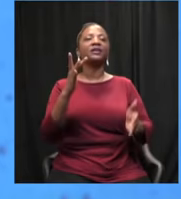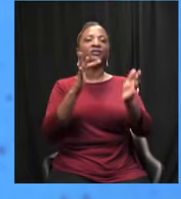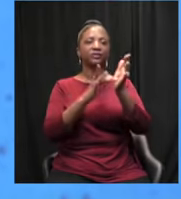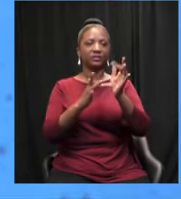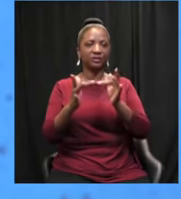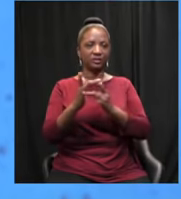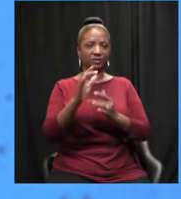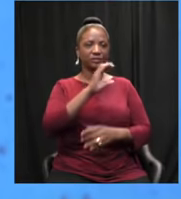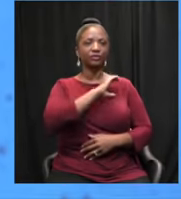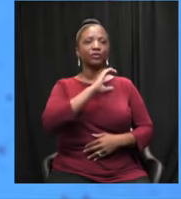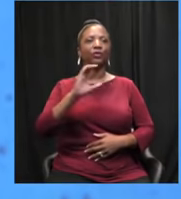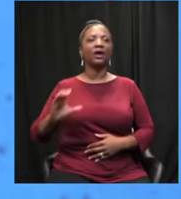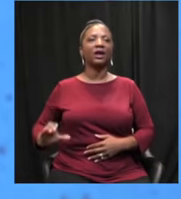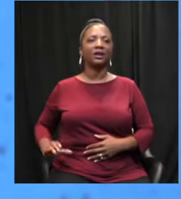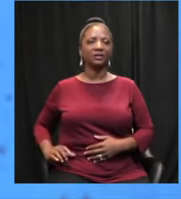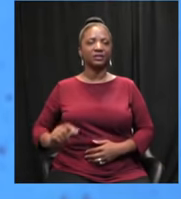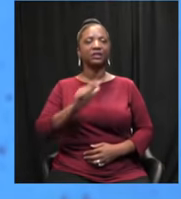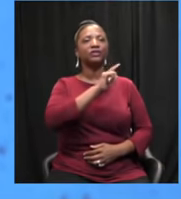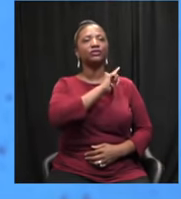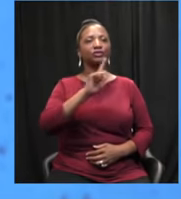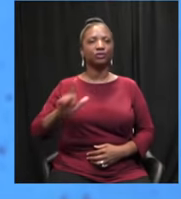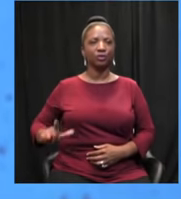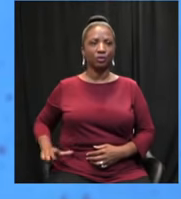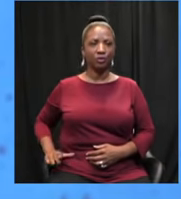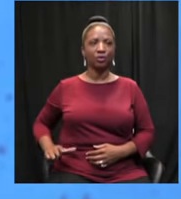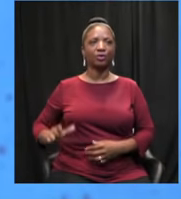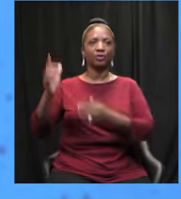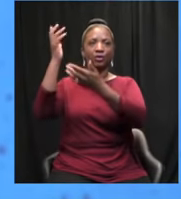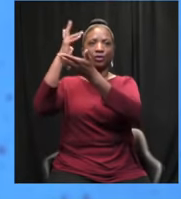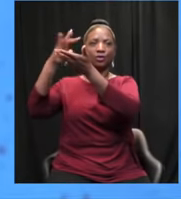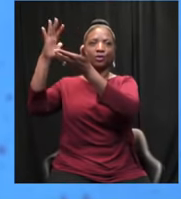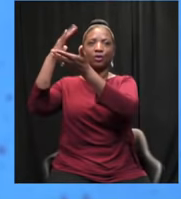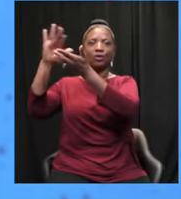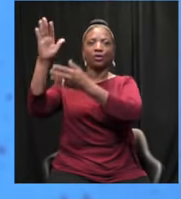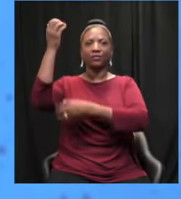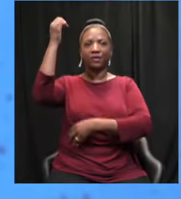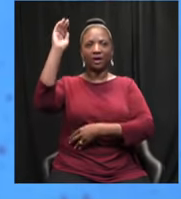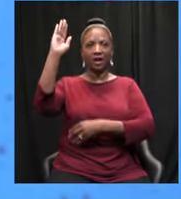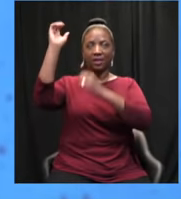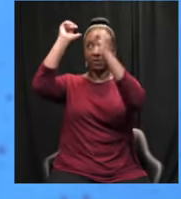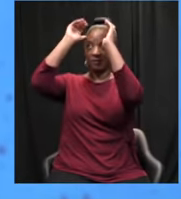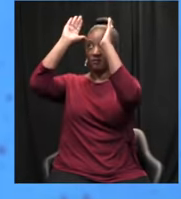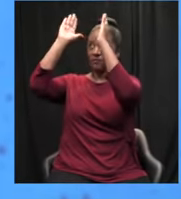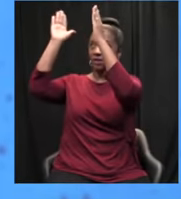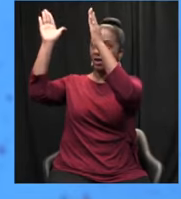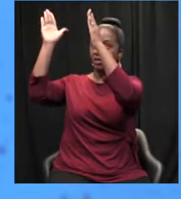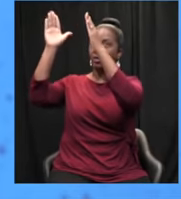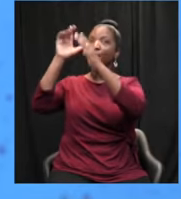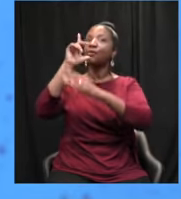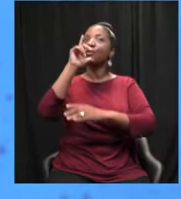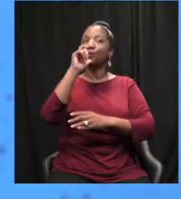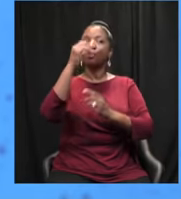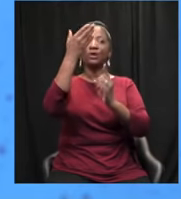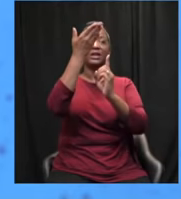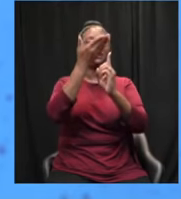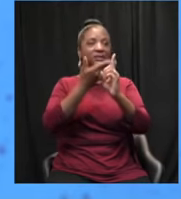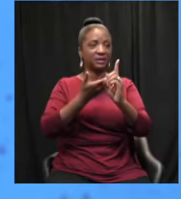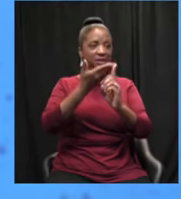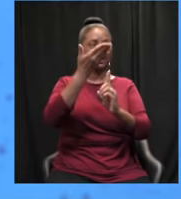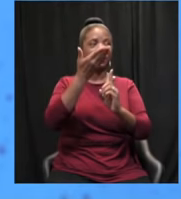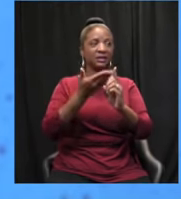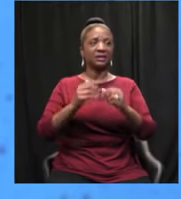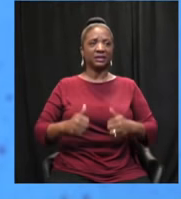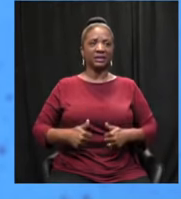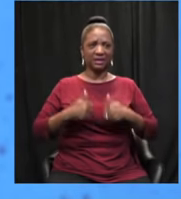Lord to the glory of God the Father. Who is he? He is not a man that lived and once